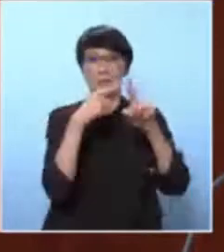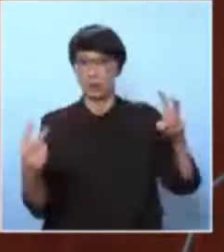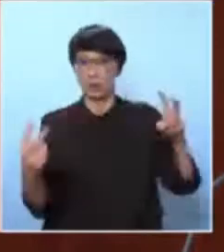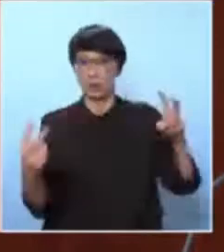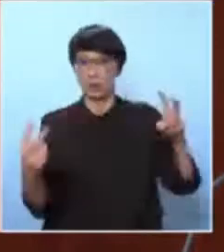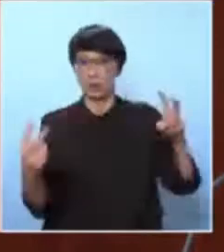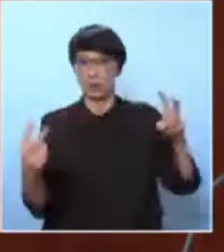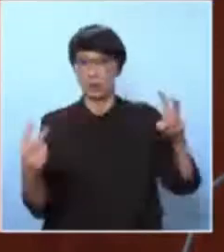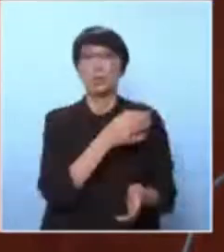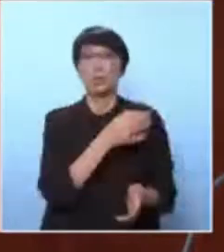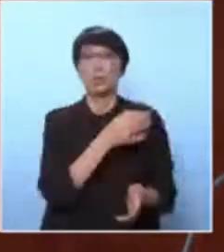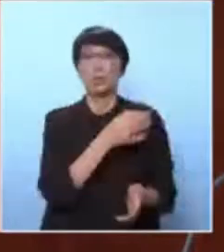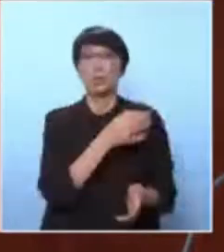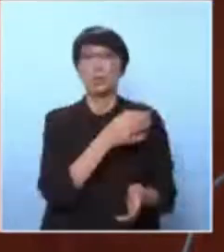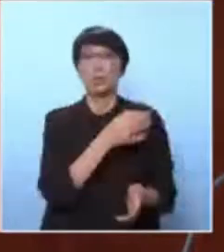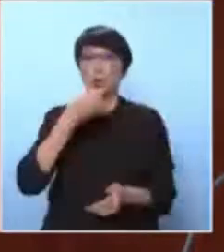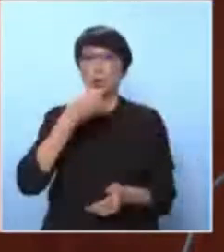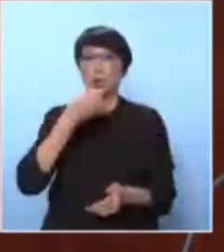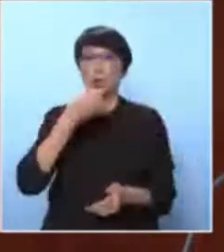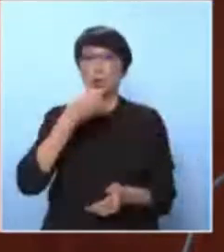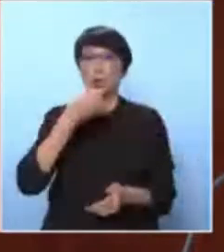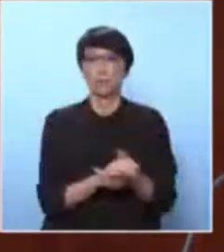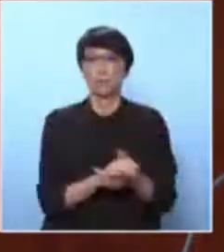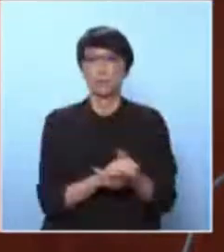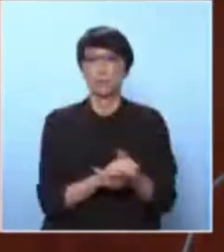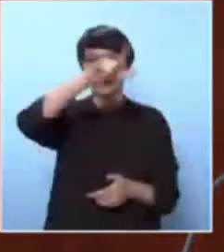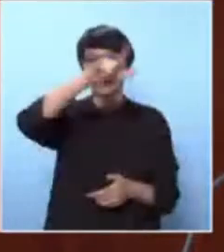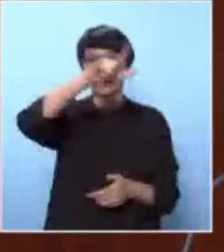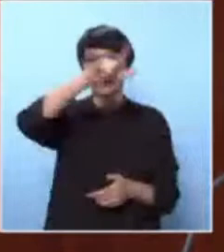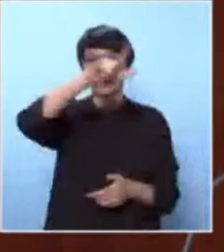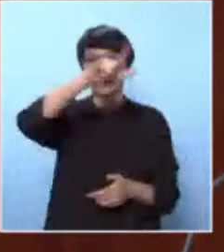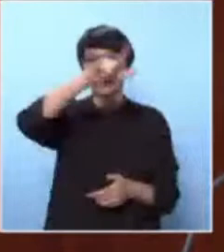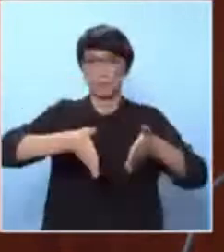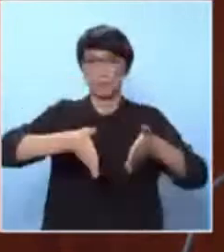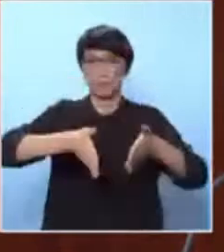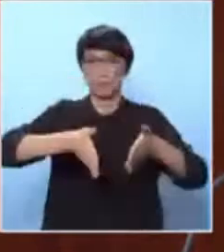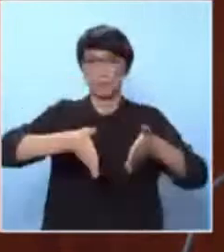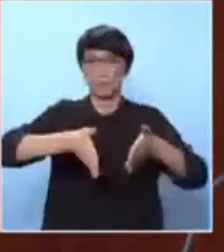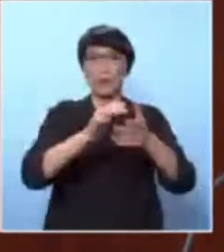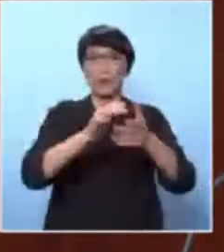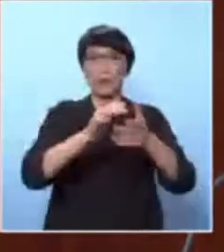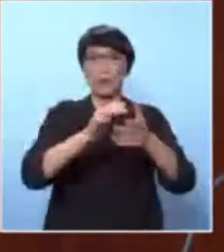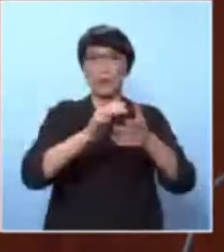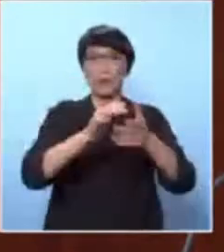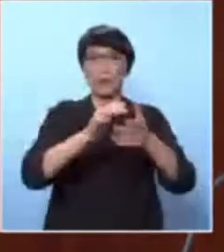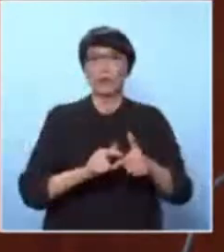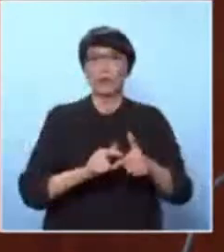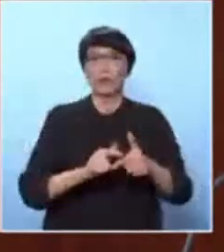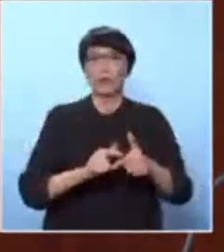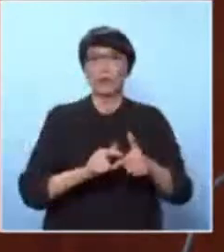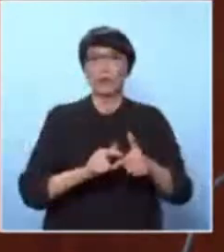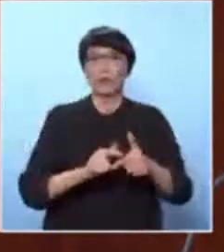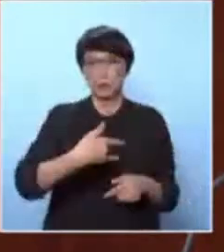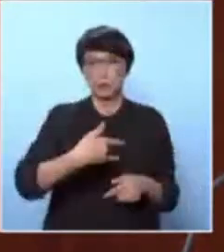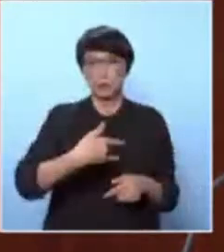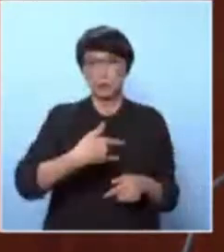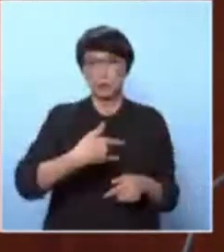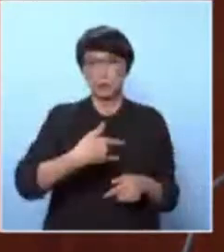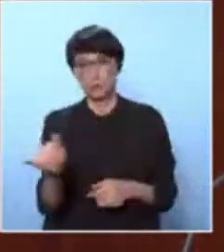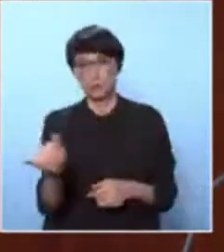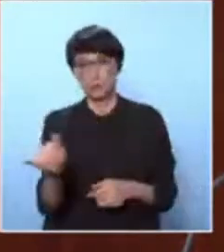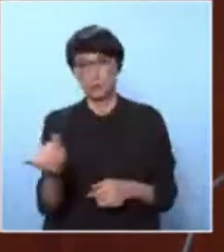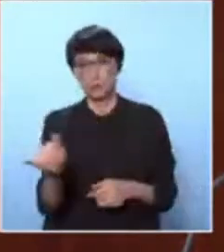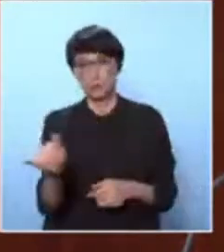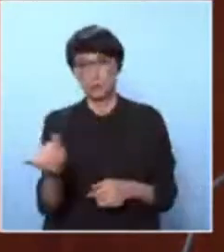other places in the world via Zhuhai and Hong Kong in an air-land-air mode using the HZMB.